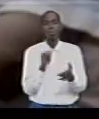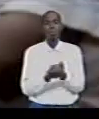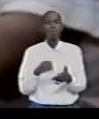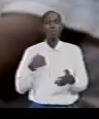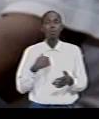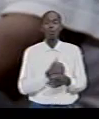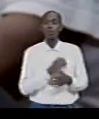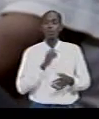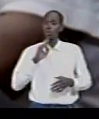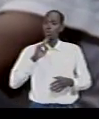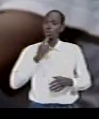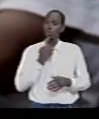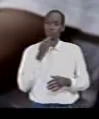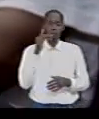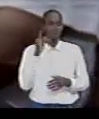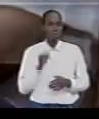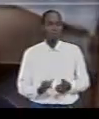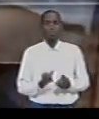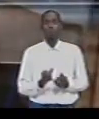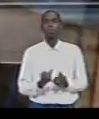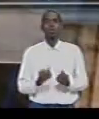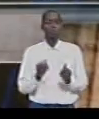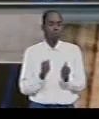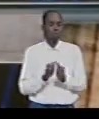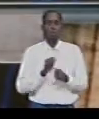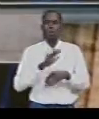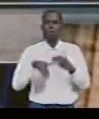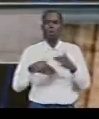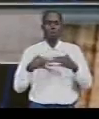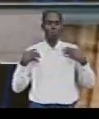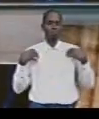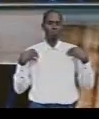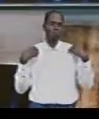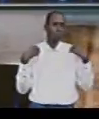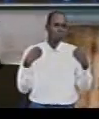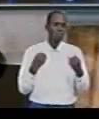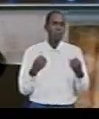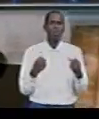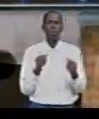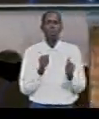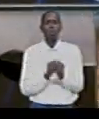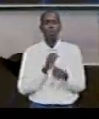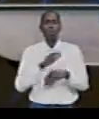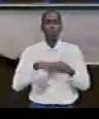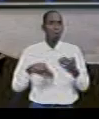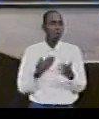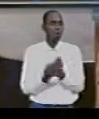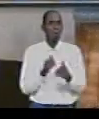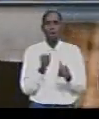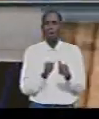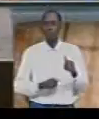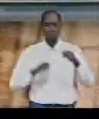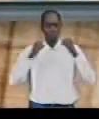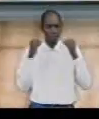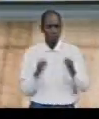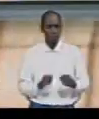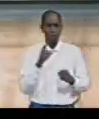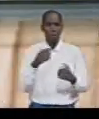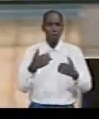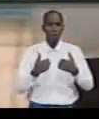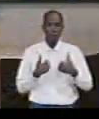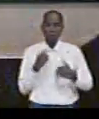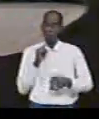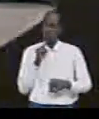Honestly, passionately, courageously, wholeheartedly, with everything you've got,